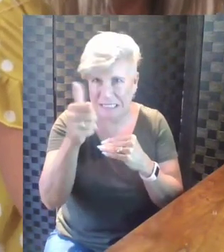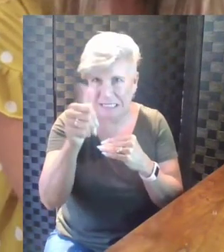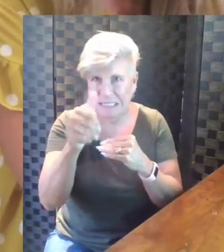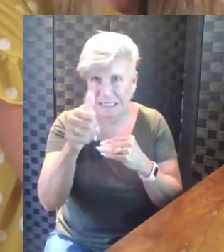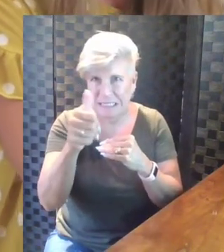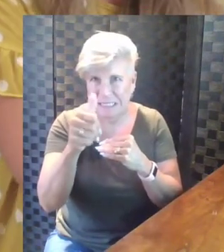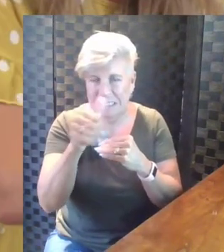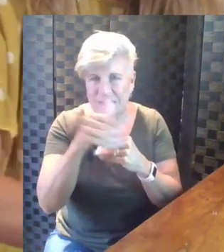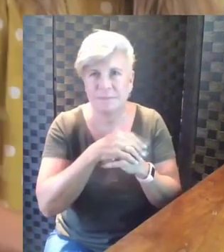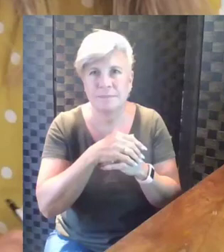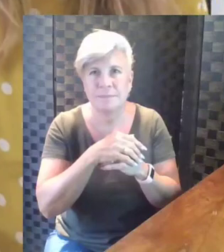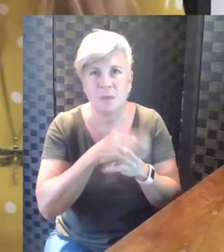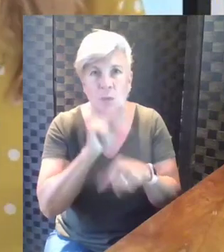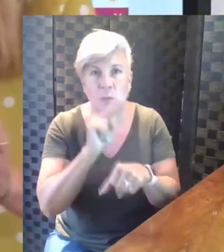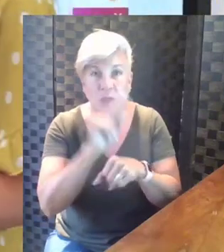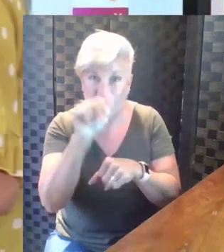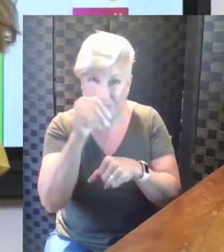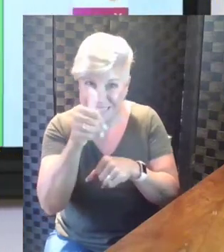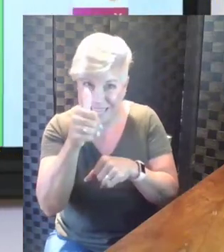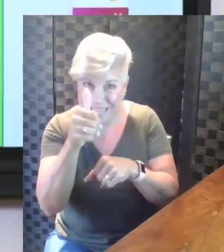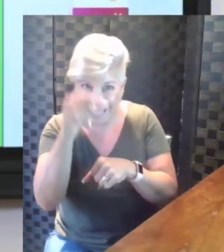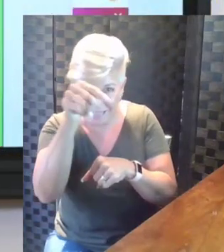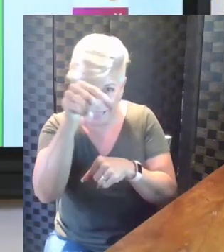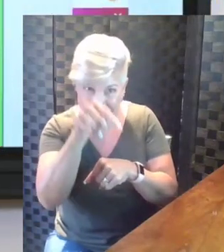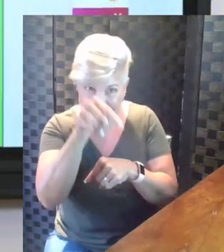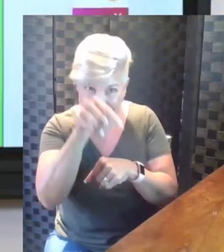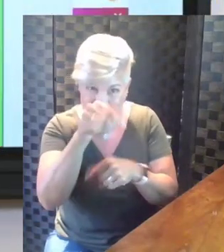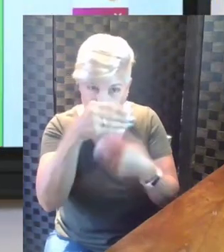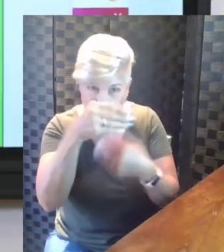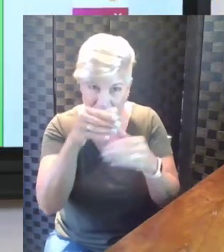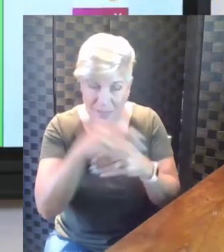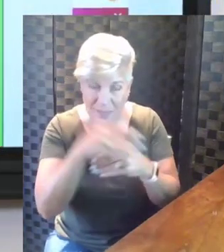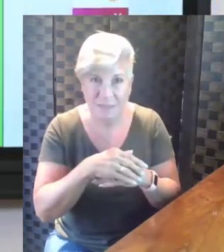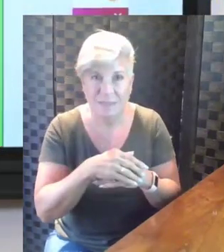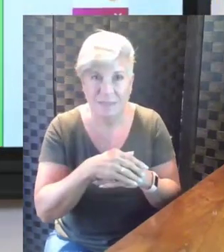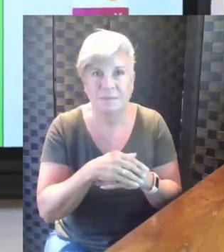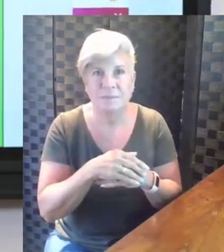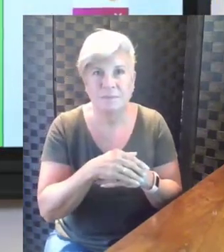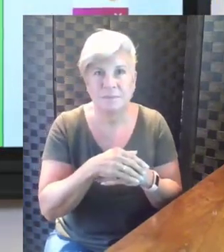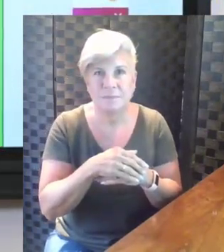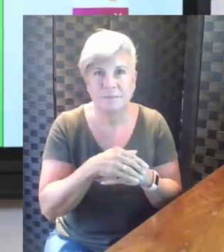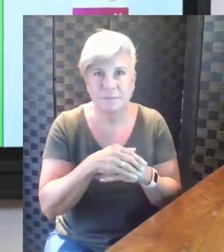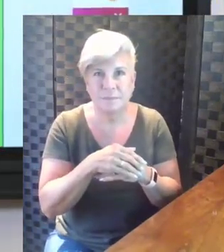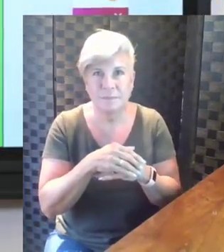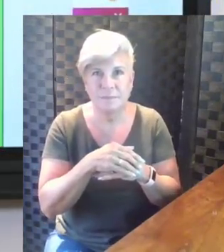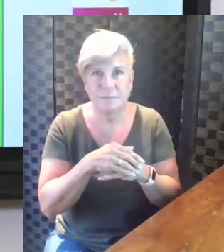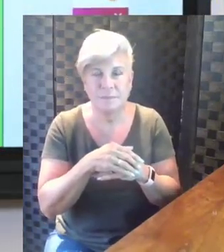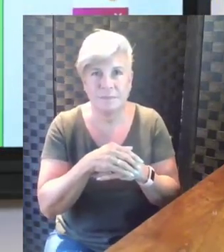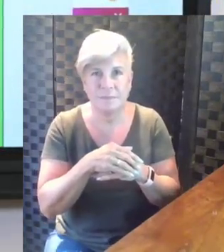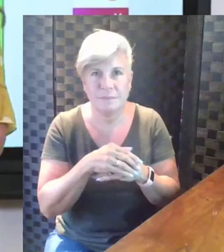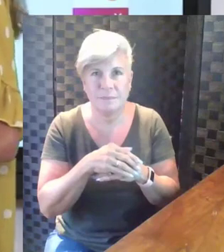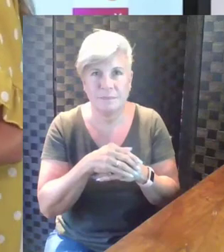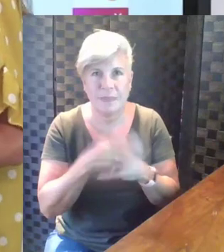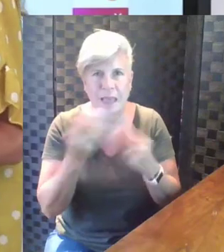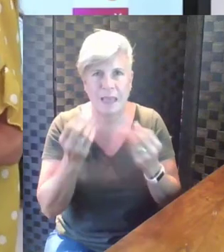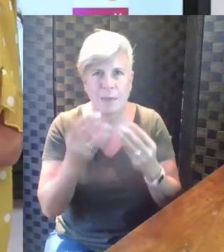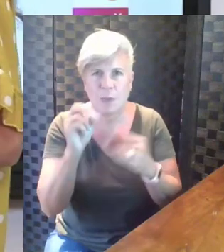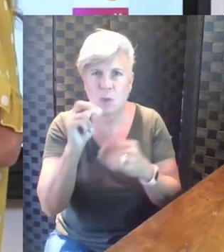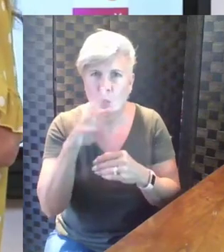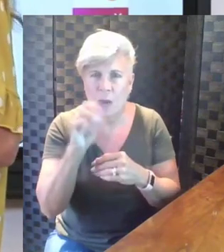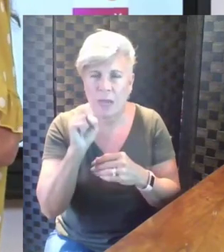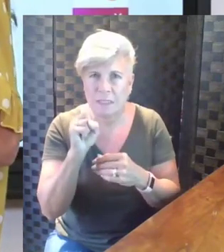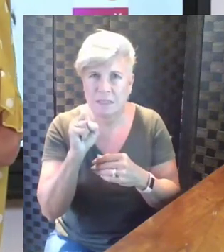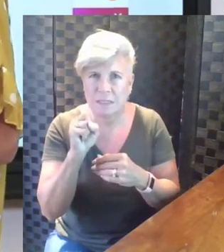10. So we're going to use that 10 in this box. All right? Now, how